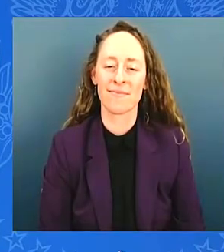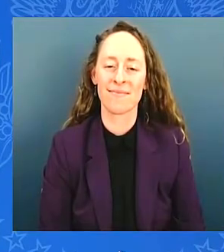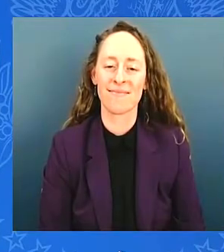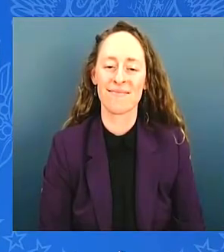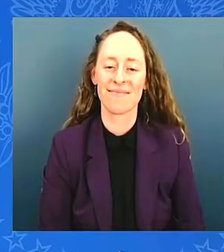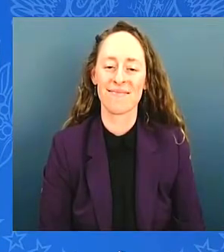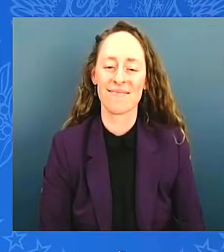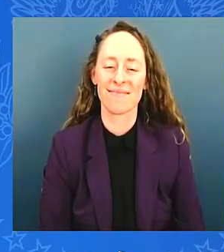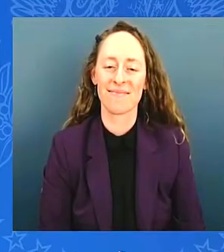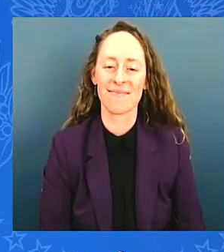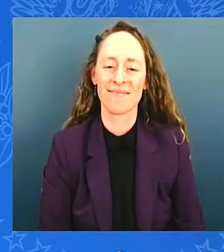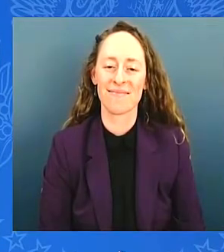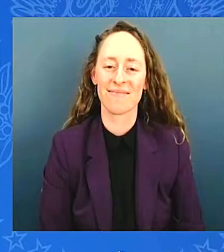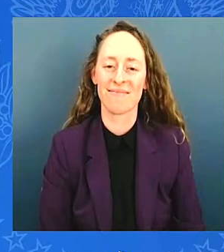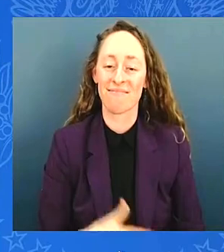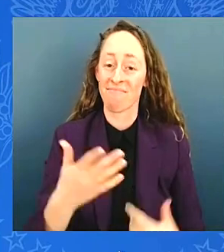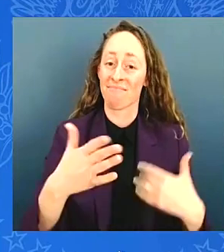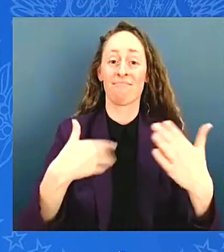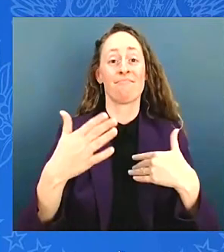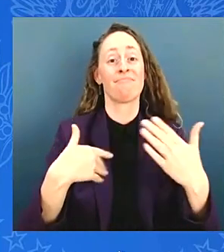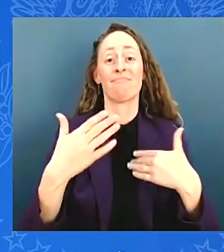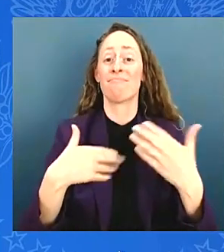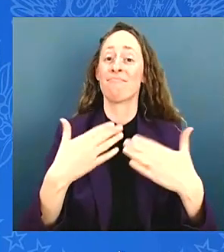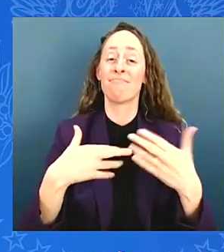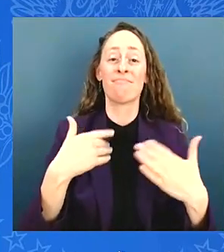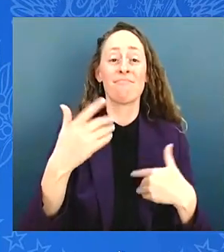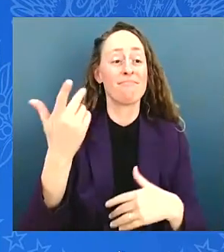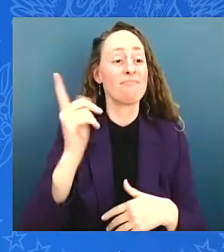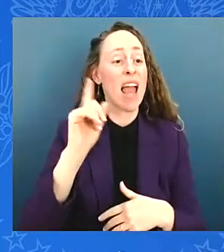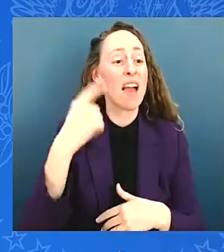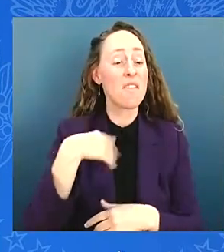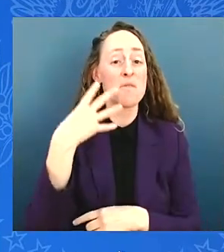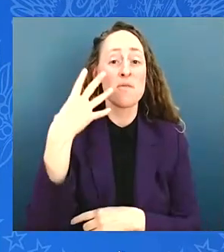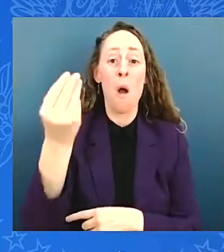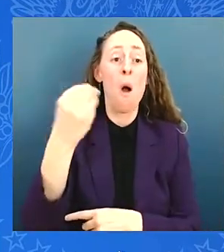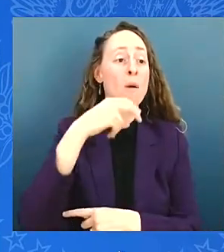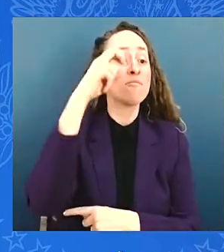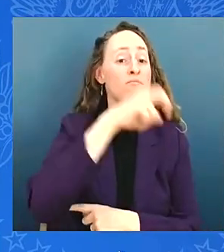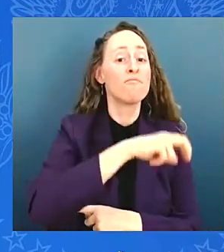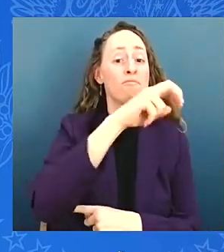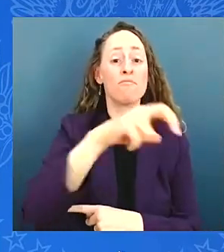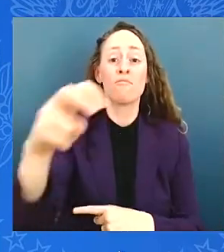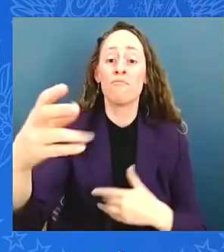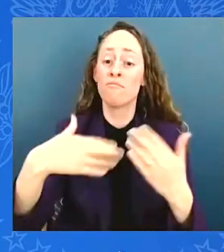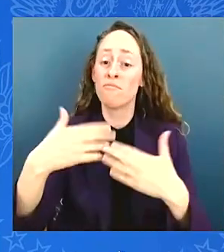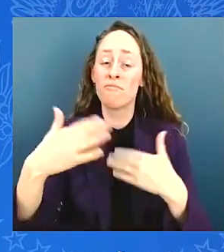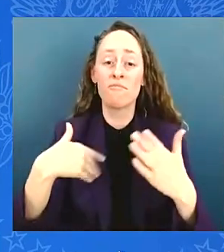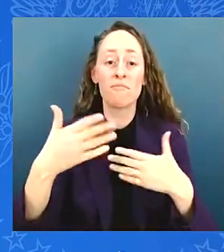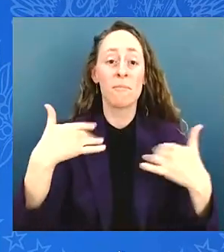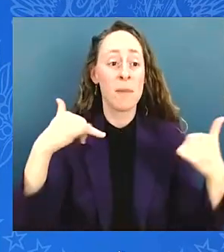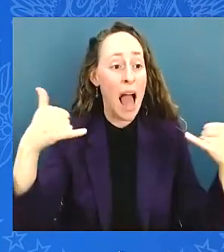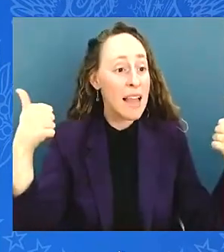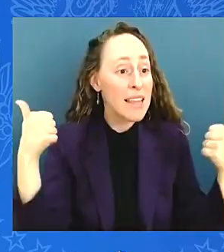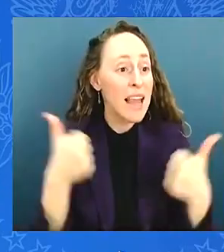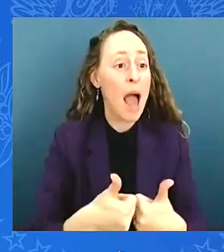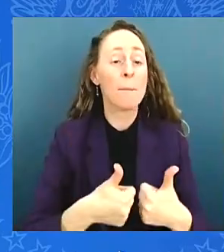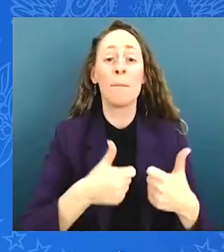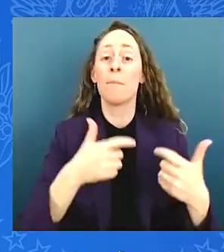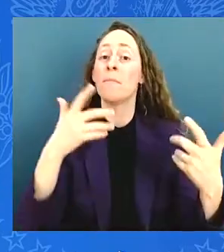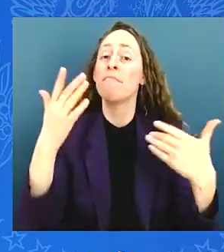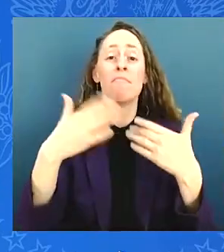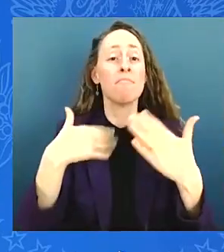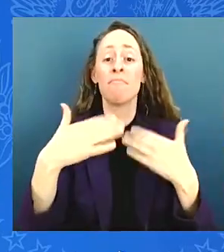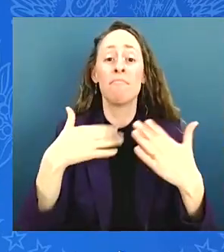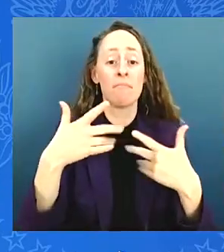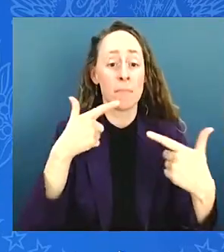Everywhere we go, we say this thing, right? Every arena that we go into, we start when we enter a place, and it's the champs are here.